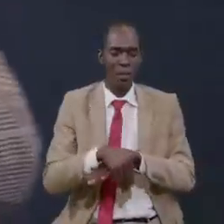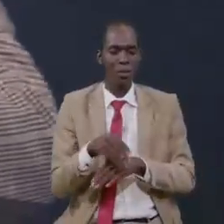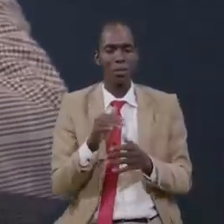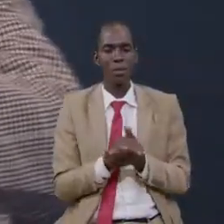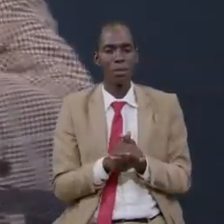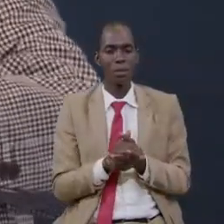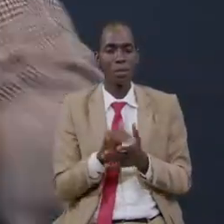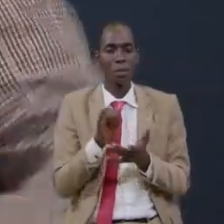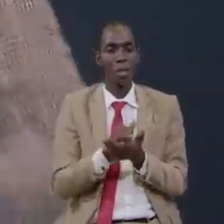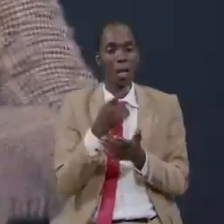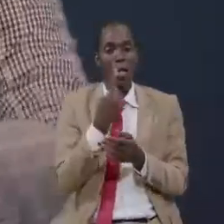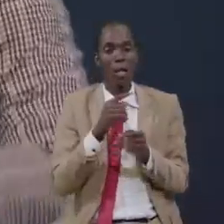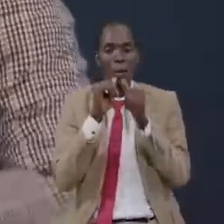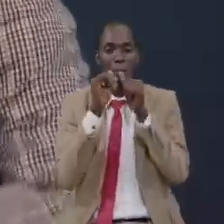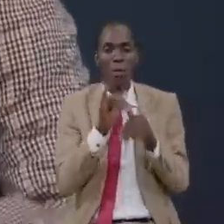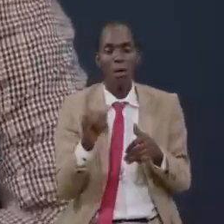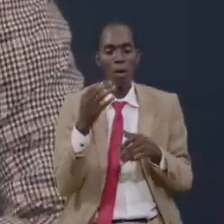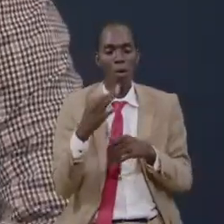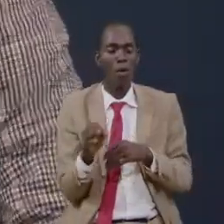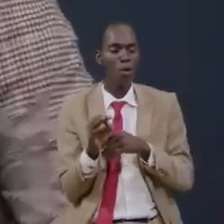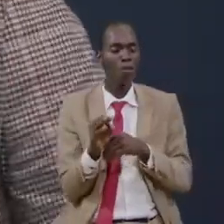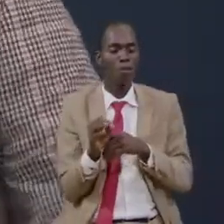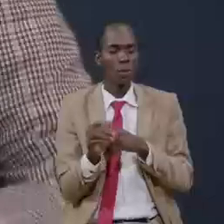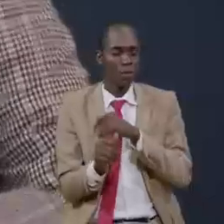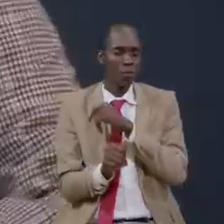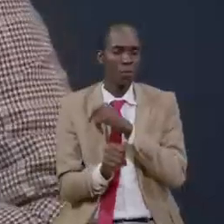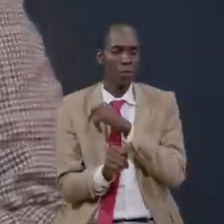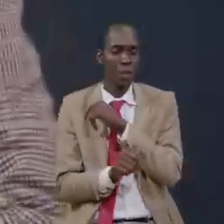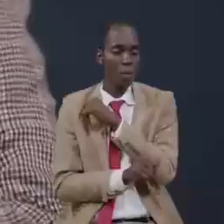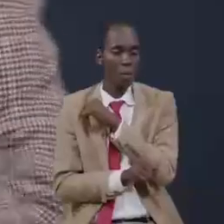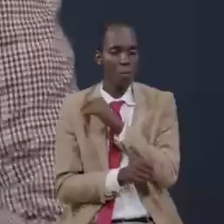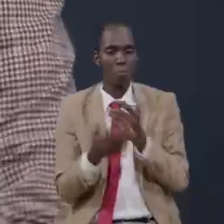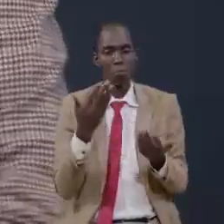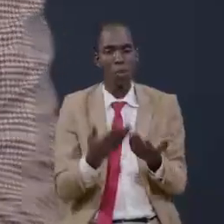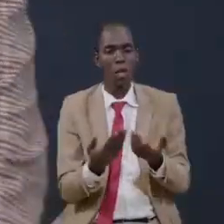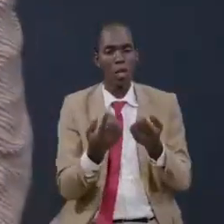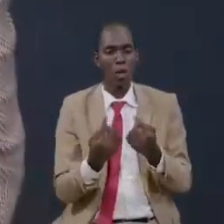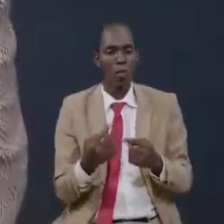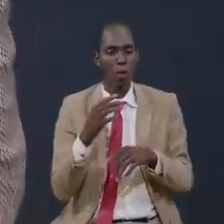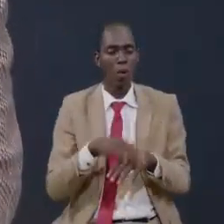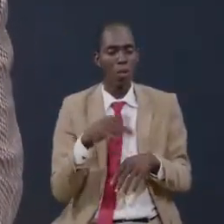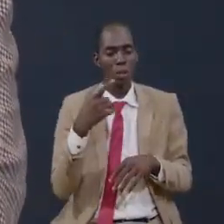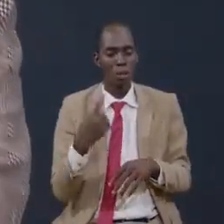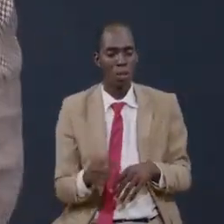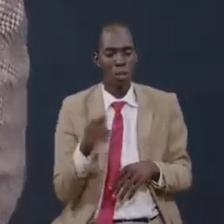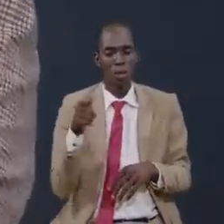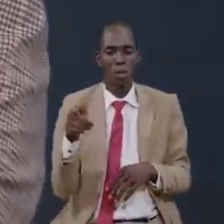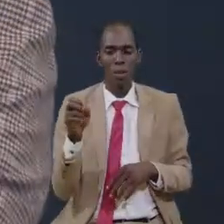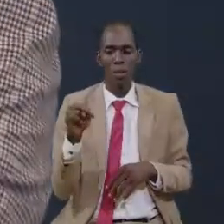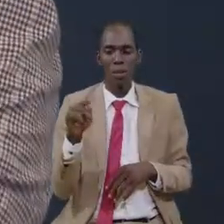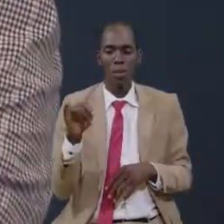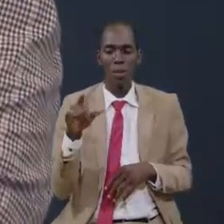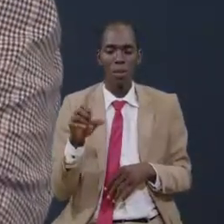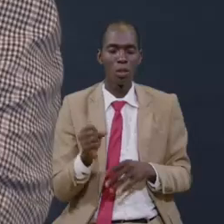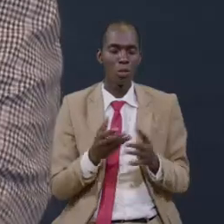of Abraham might come on the Gentiles through Jesus Christ. That the